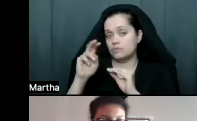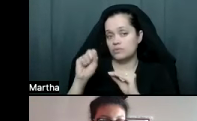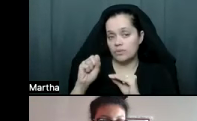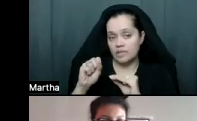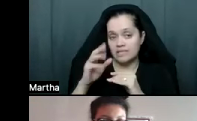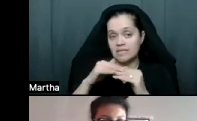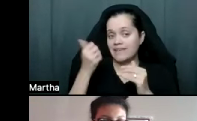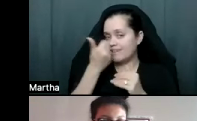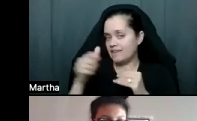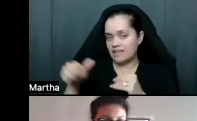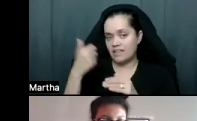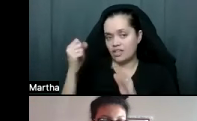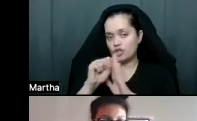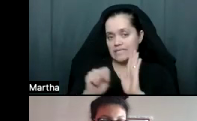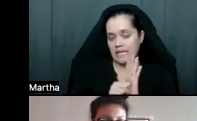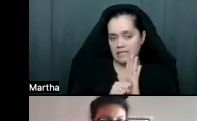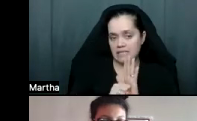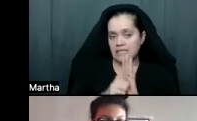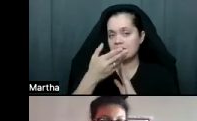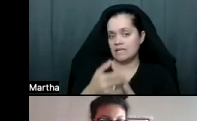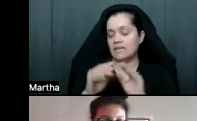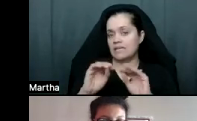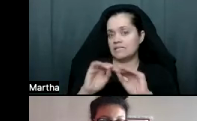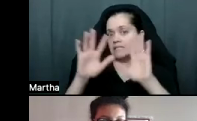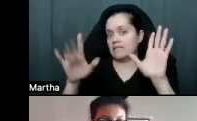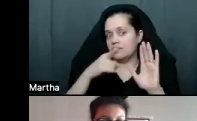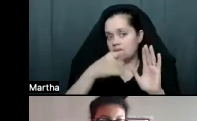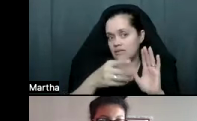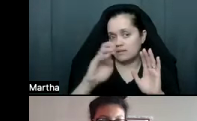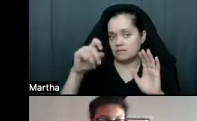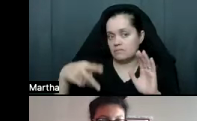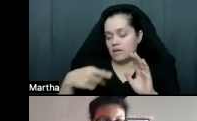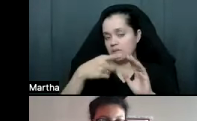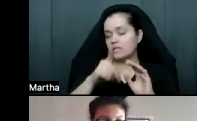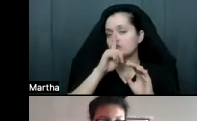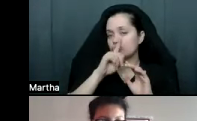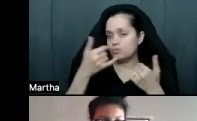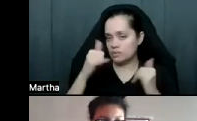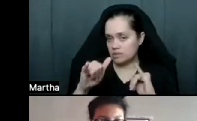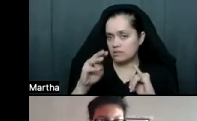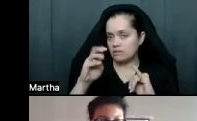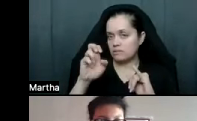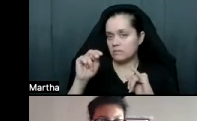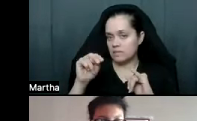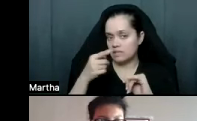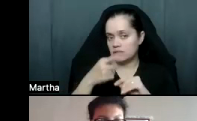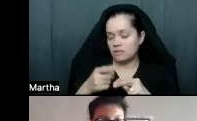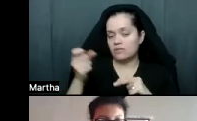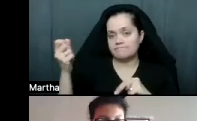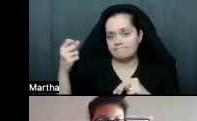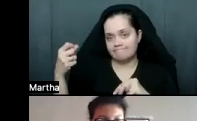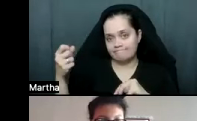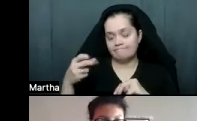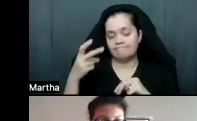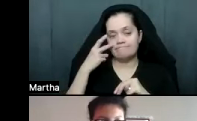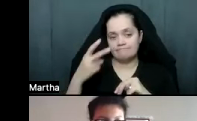heritage than any other state. And it's very clear on this map that that's true. Minnesota, yeah, you can see